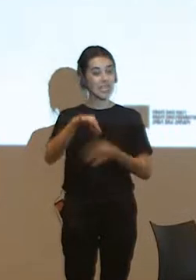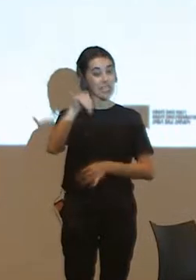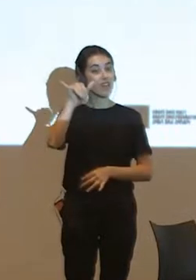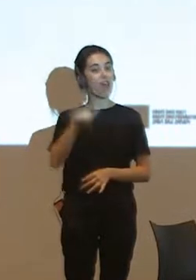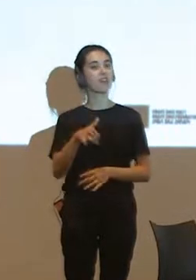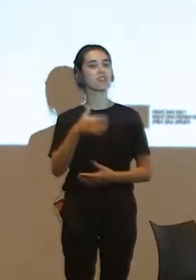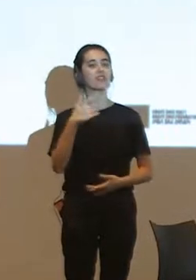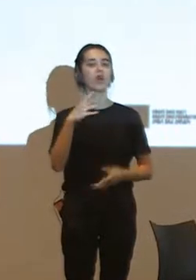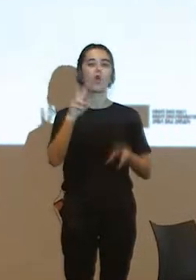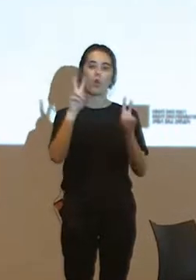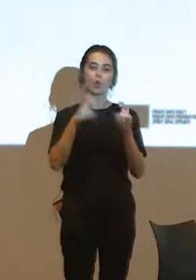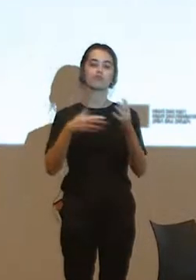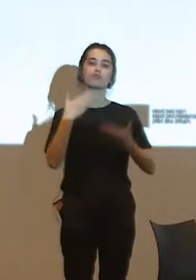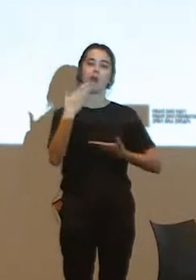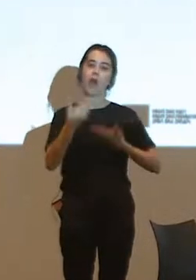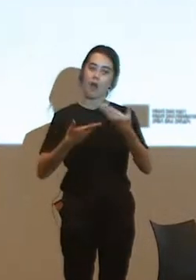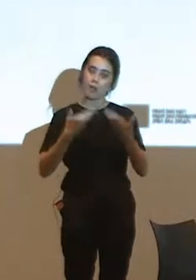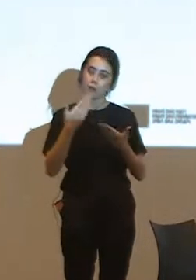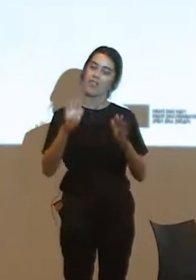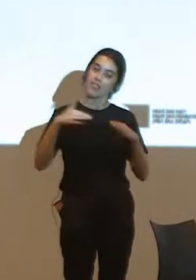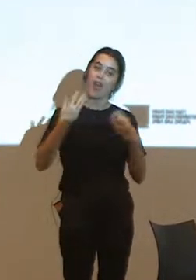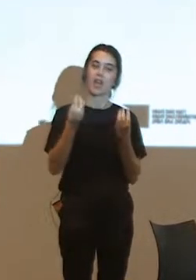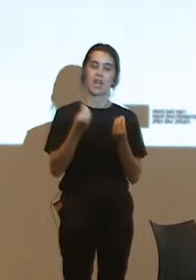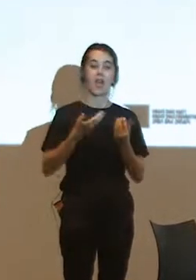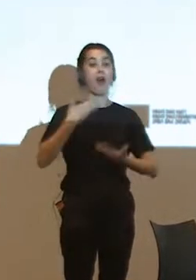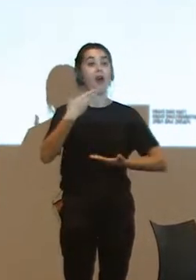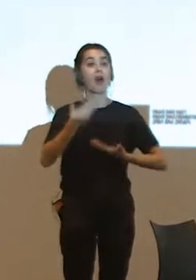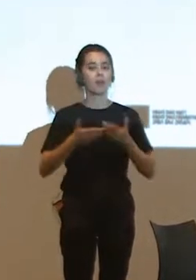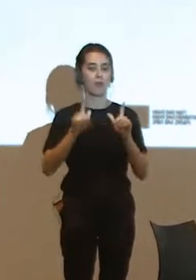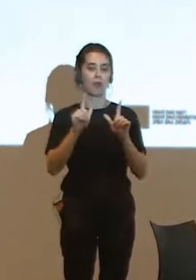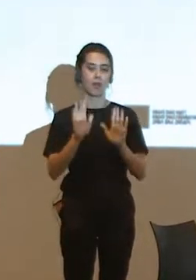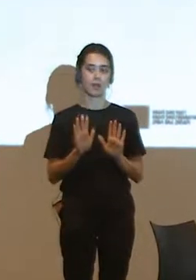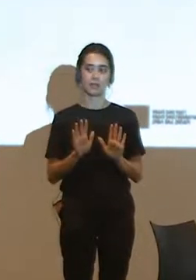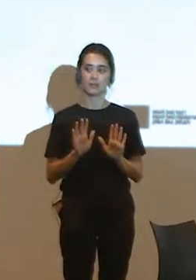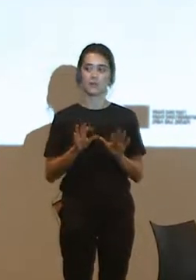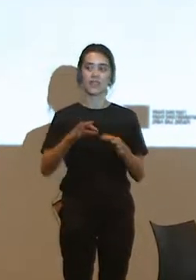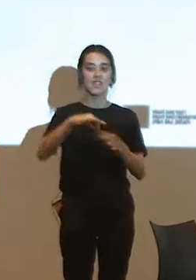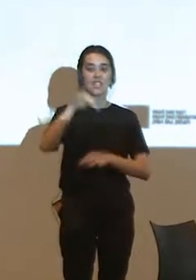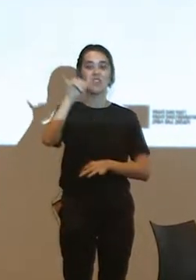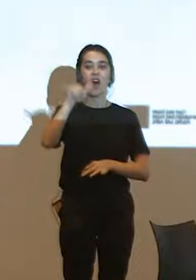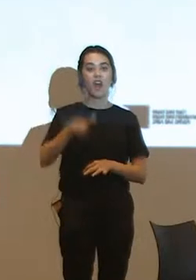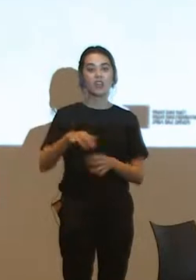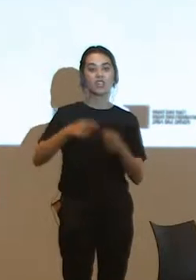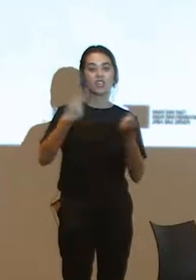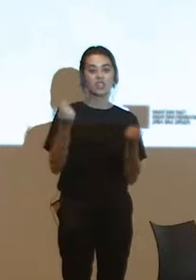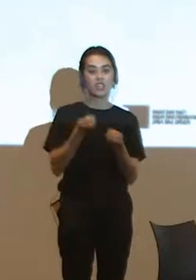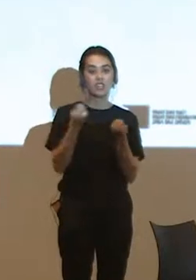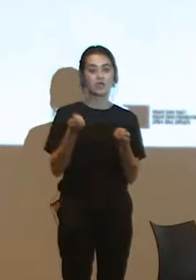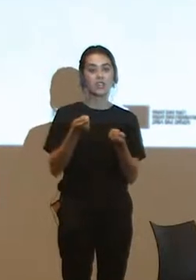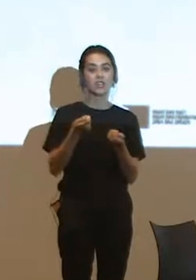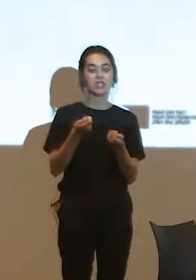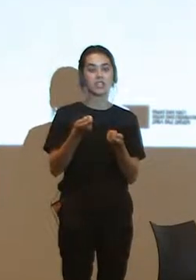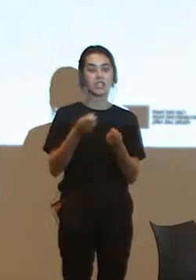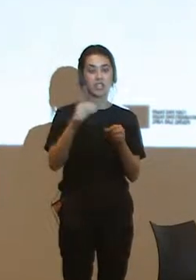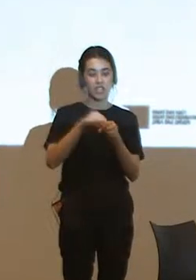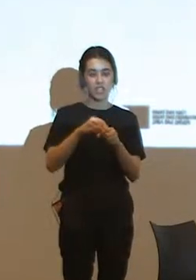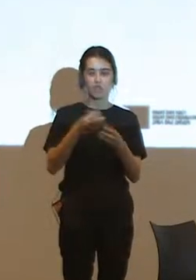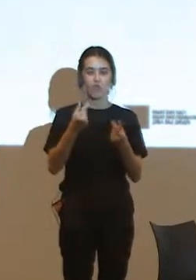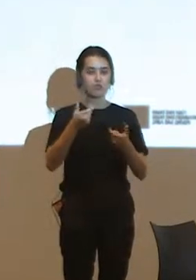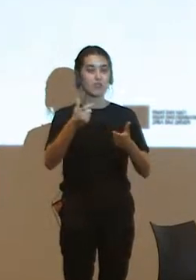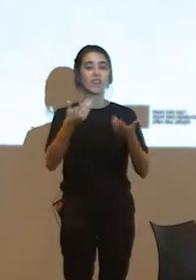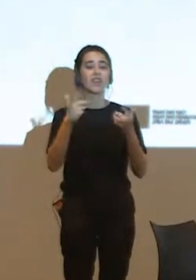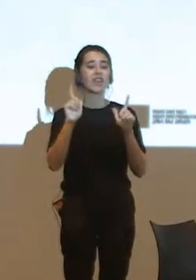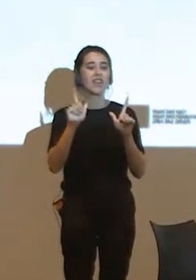to those who are actually in need of the human rights work that we do but at the same time can fall victim very easily to the